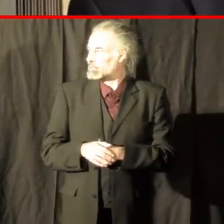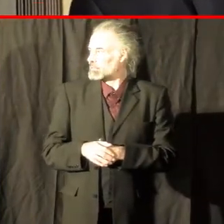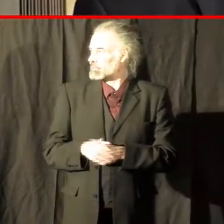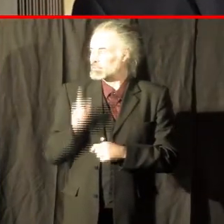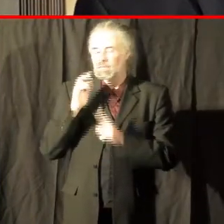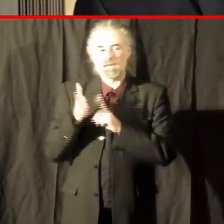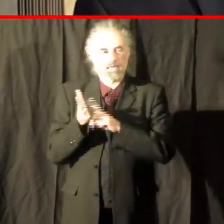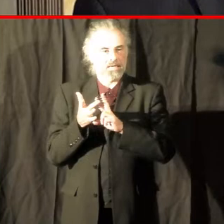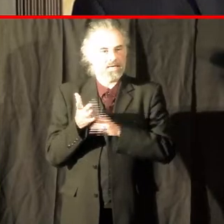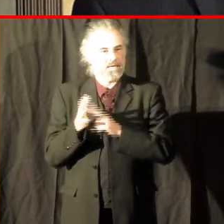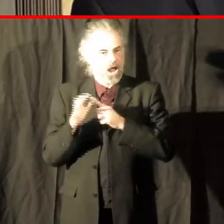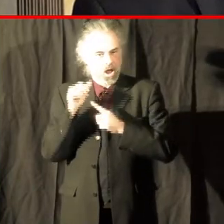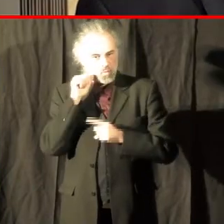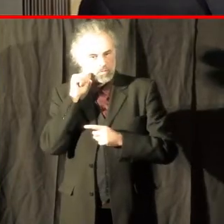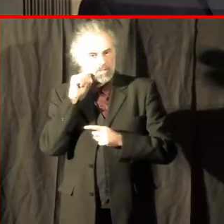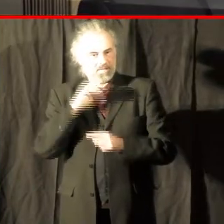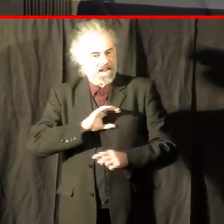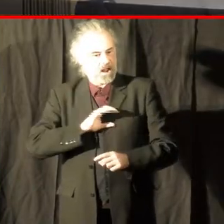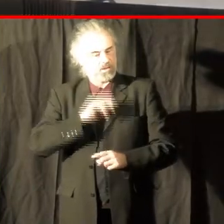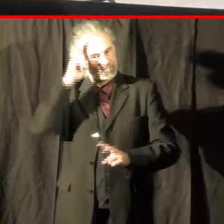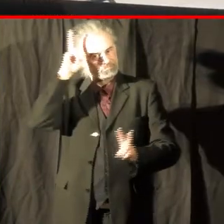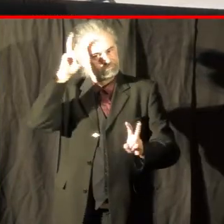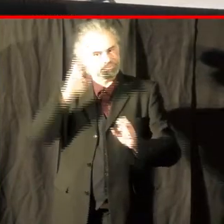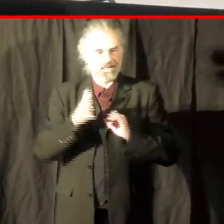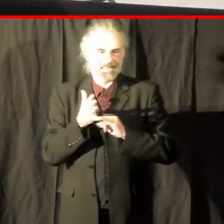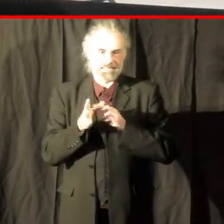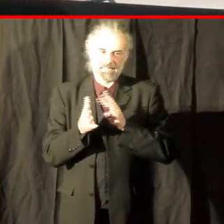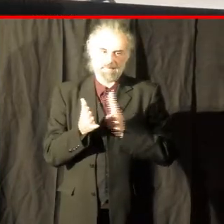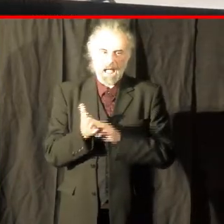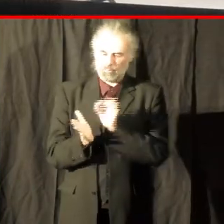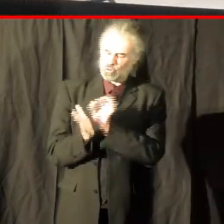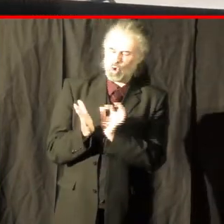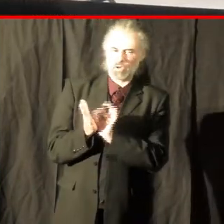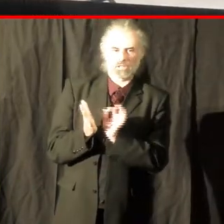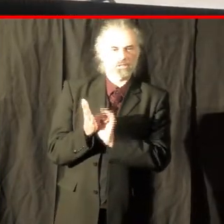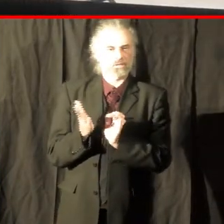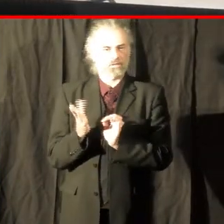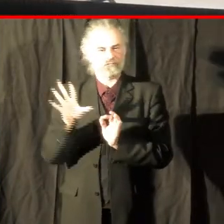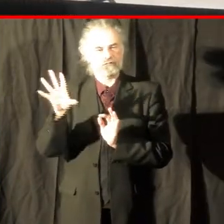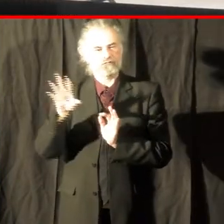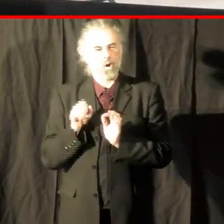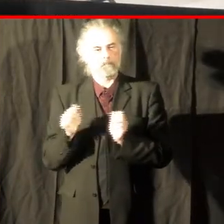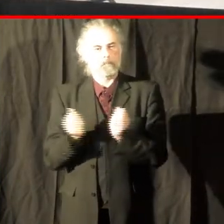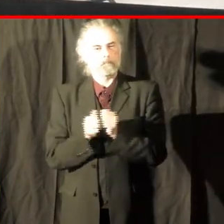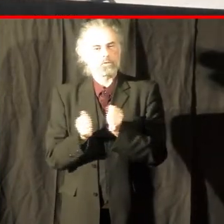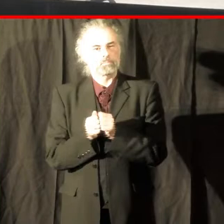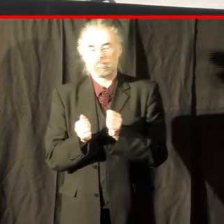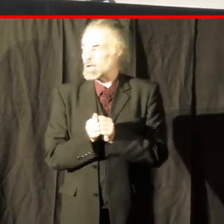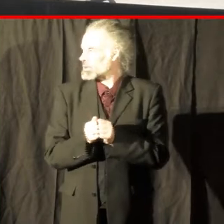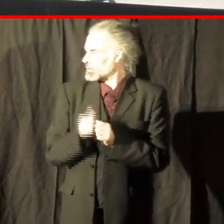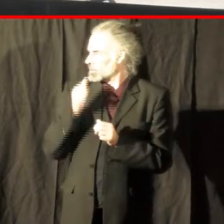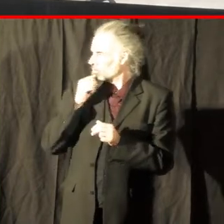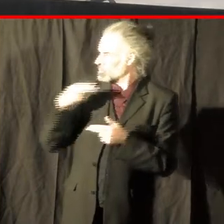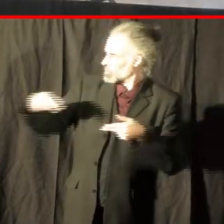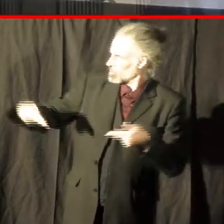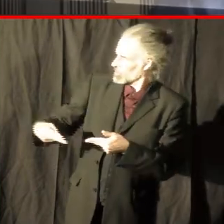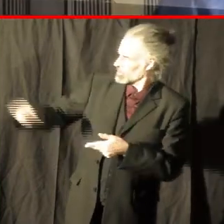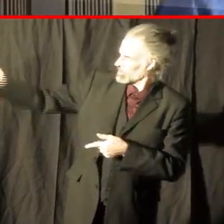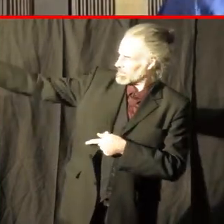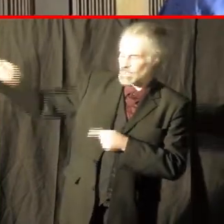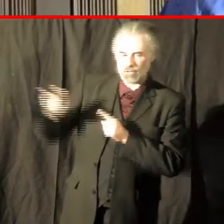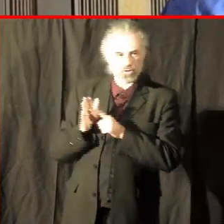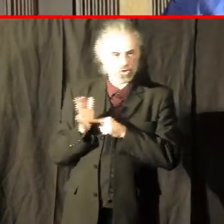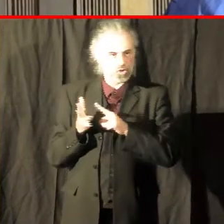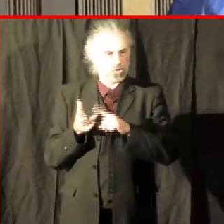Linda will be playing Sam. Sam is a journalist from the newspaper. Mm-hmm. Introducing Joel.